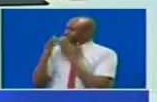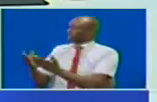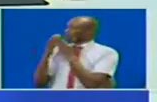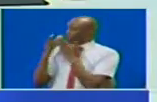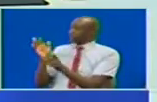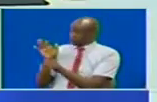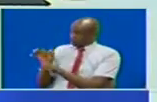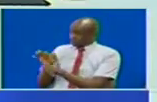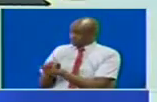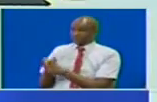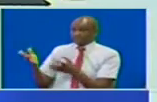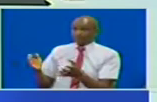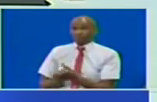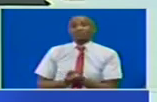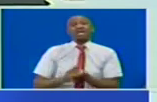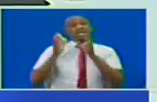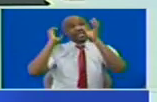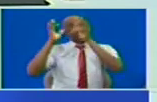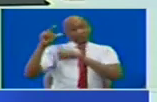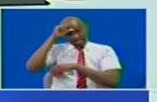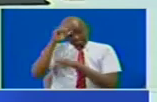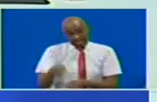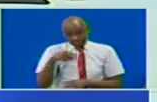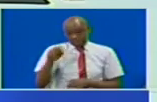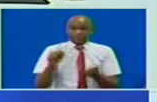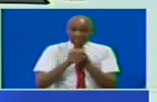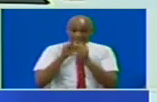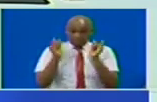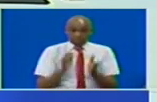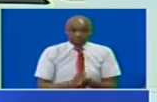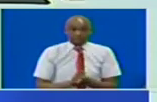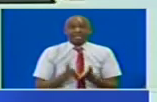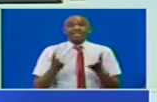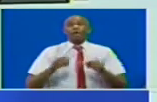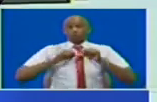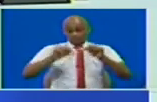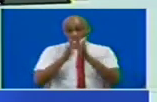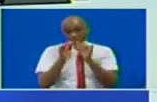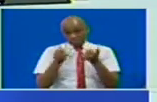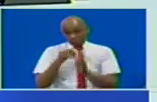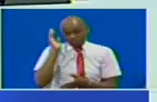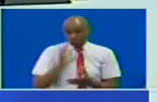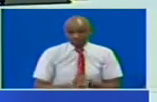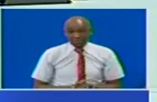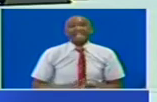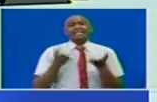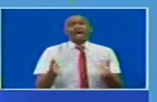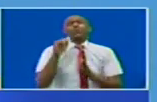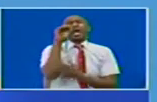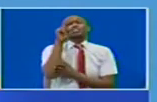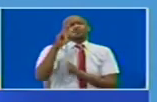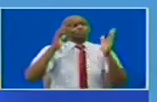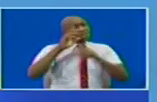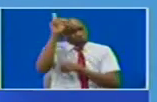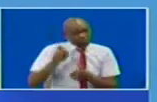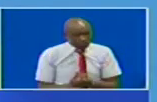time. Emerson Kingi, Kilifi Governor, here on Friday Briefing. All right. Let's continue with our coverage. And we are asking you on our big